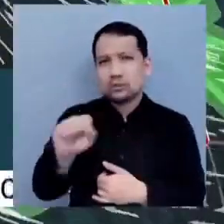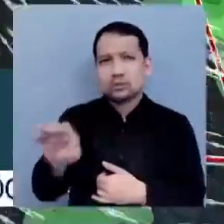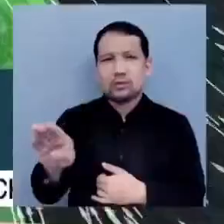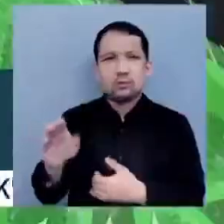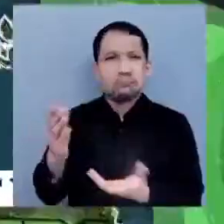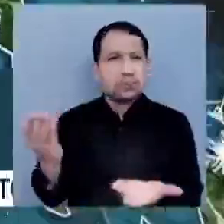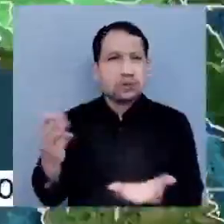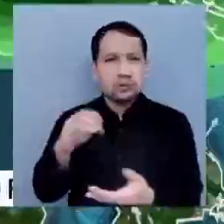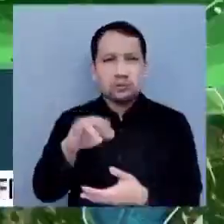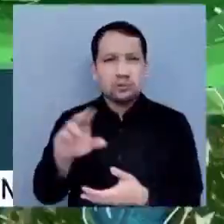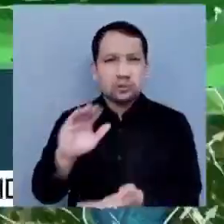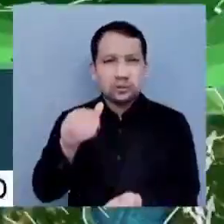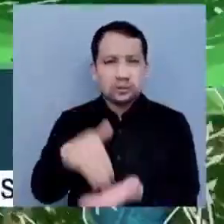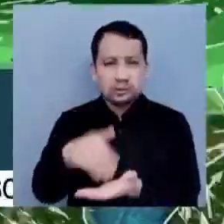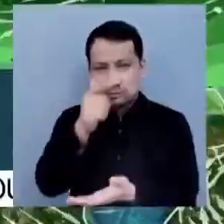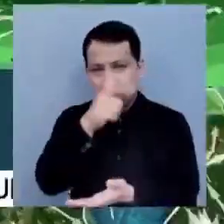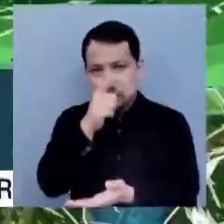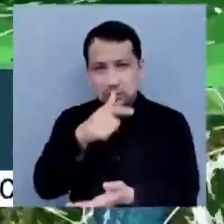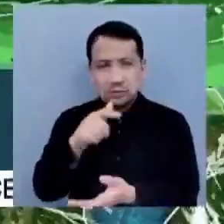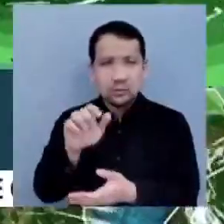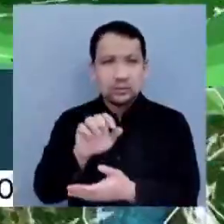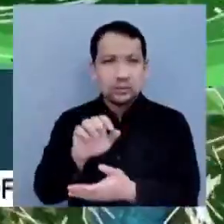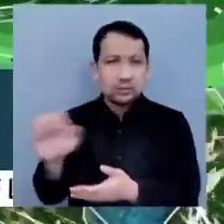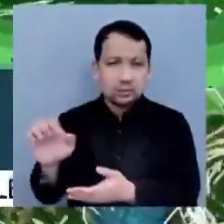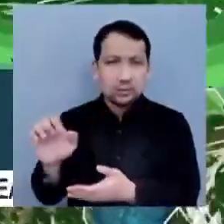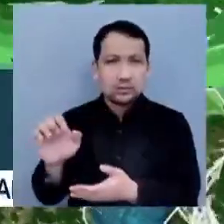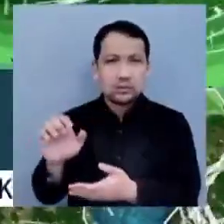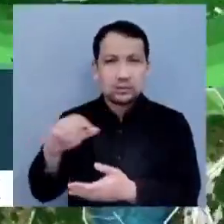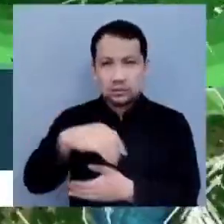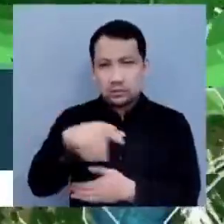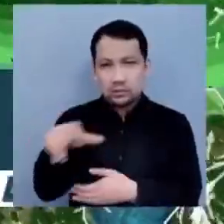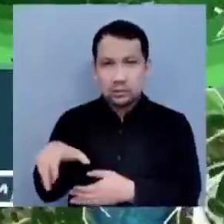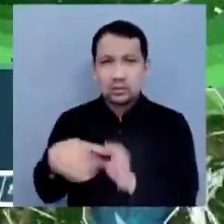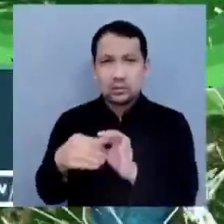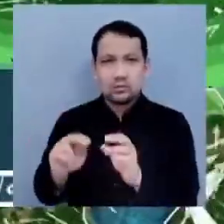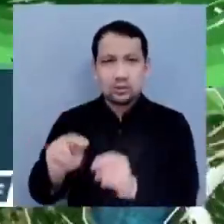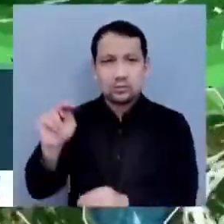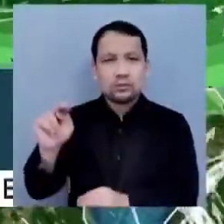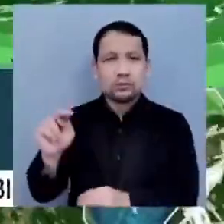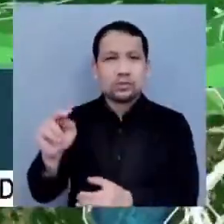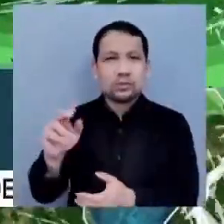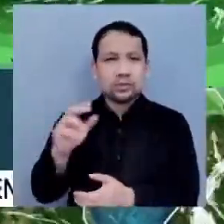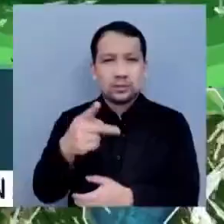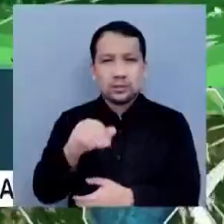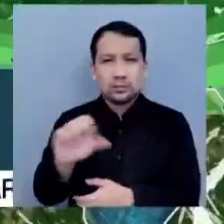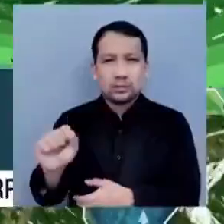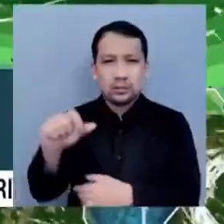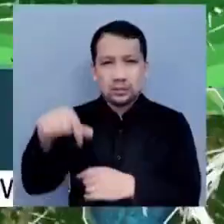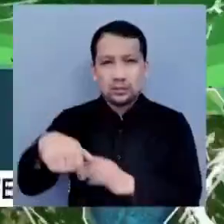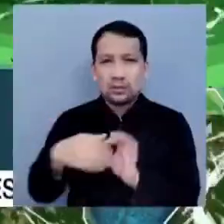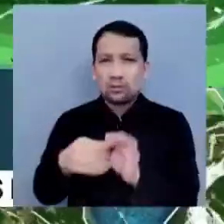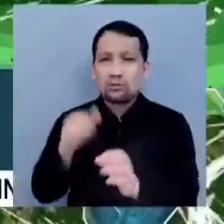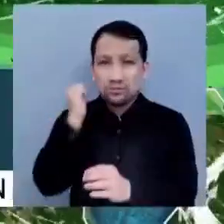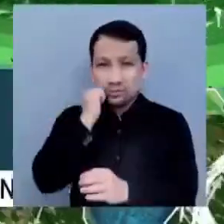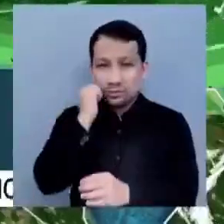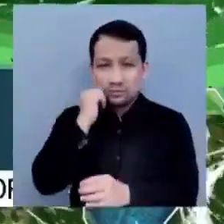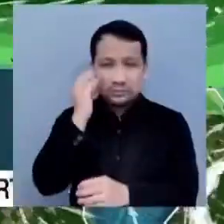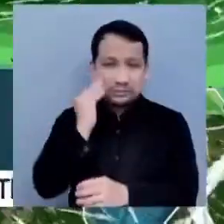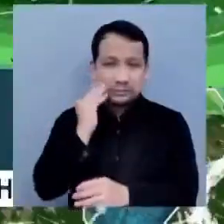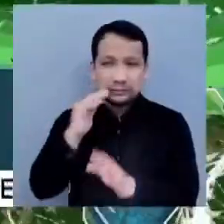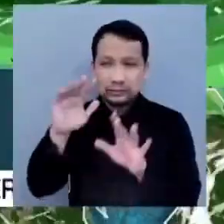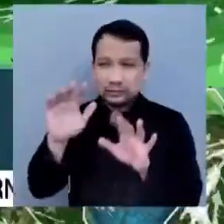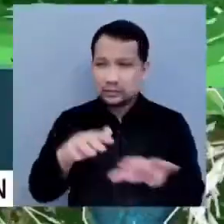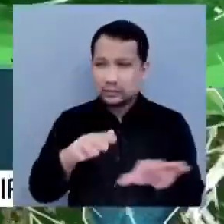most of Mimaropa, central Luzon, the eastern section of Cagayan Valley, as well as northern Samar, Capiz, Aklan, and Antique will also be